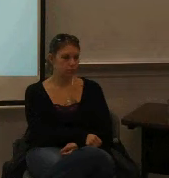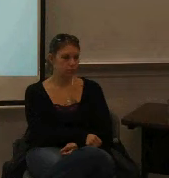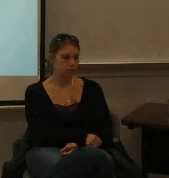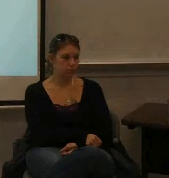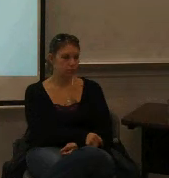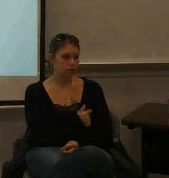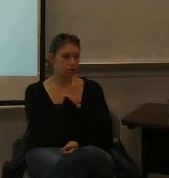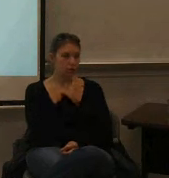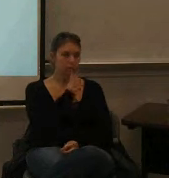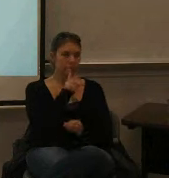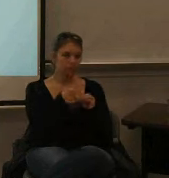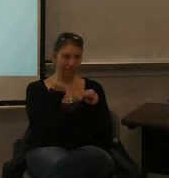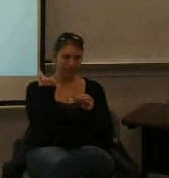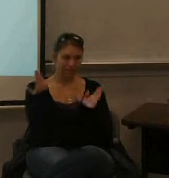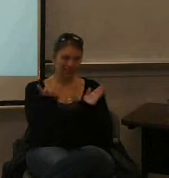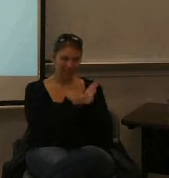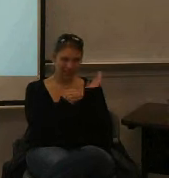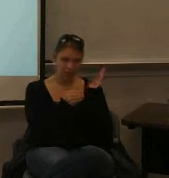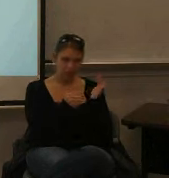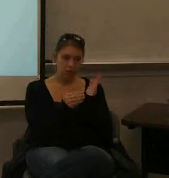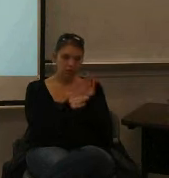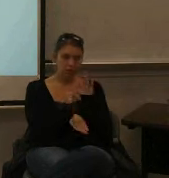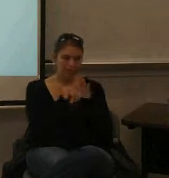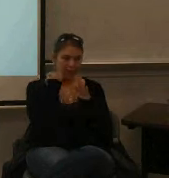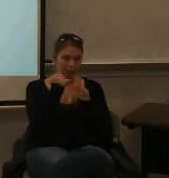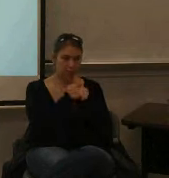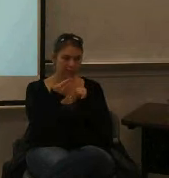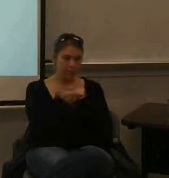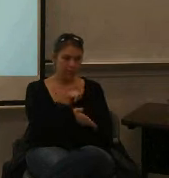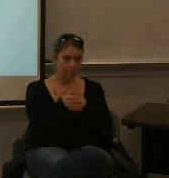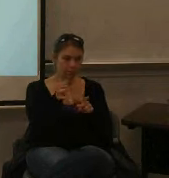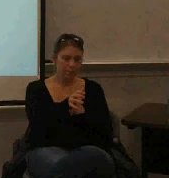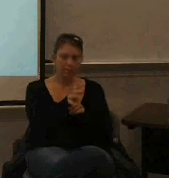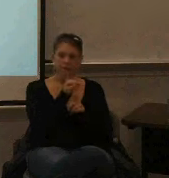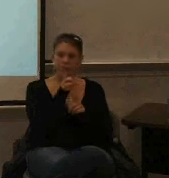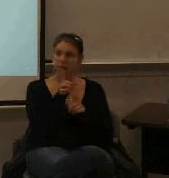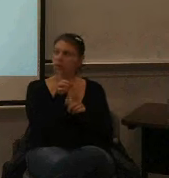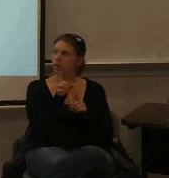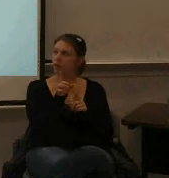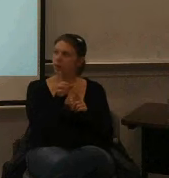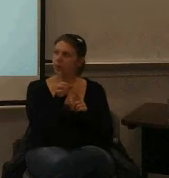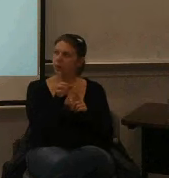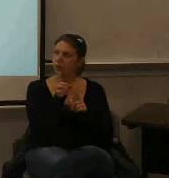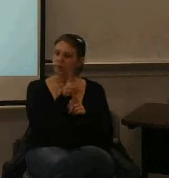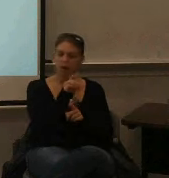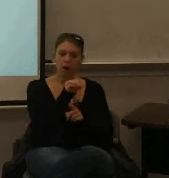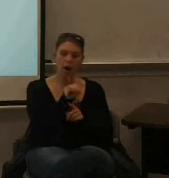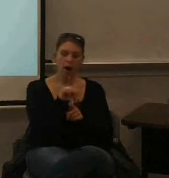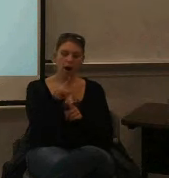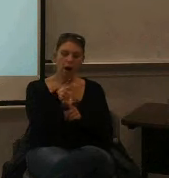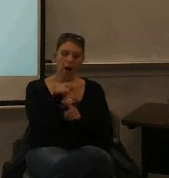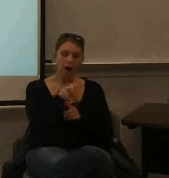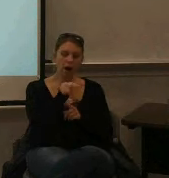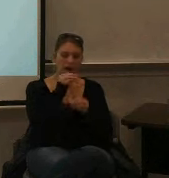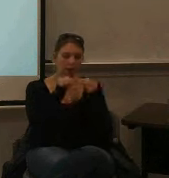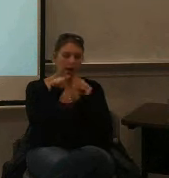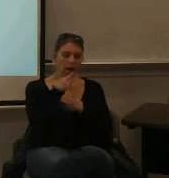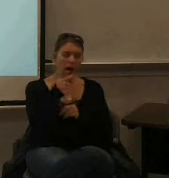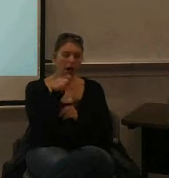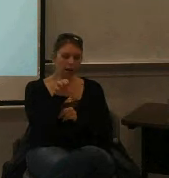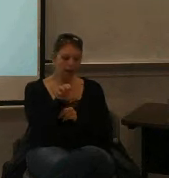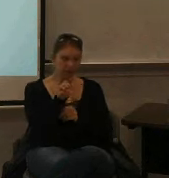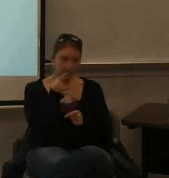I'll cover this again, but the basic idea with the fish populations is that zooplankton eat algae.